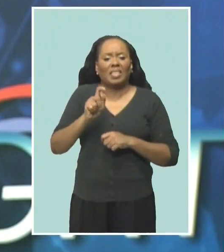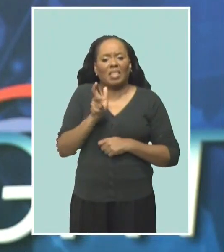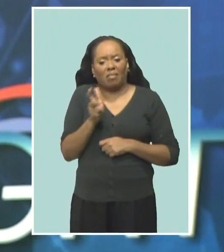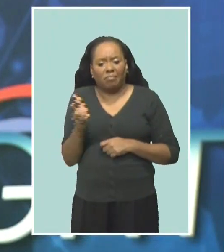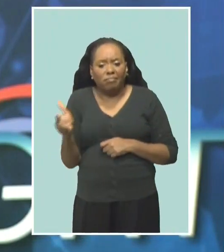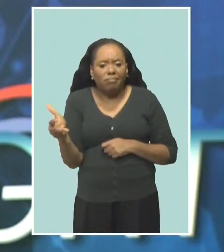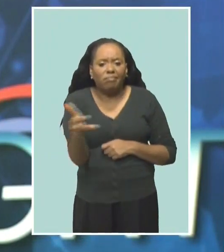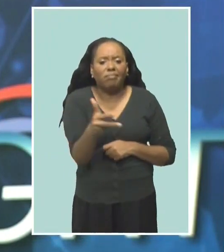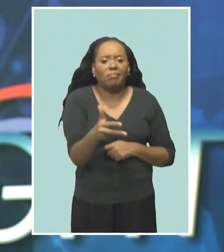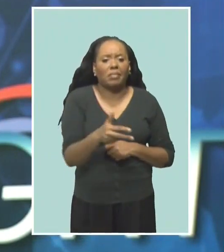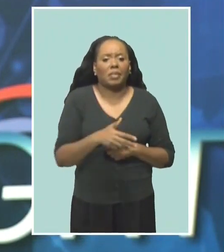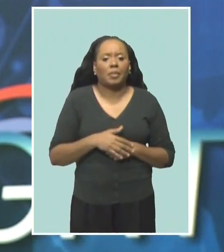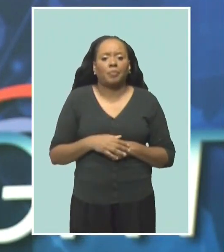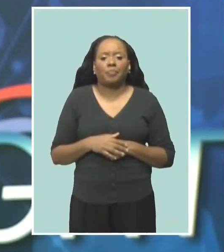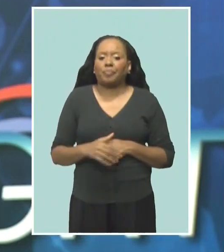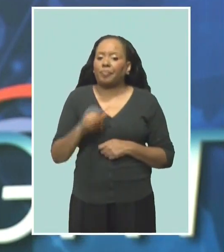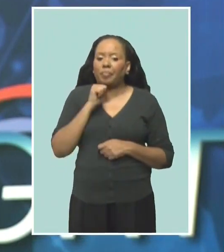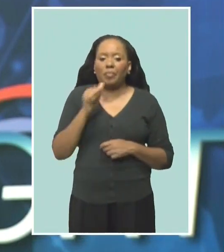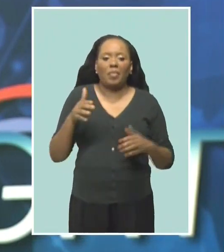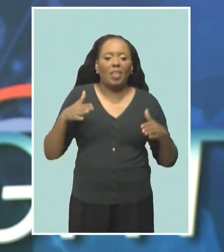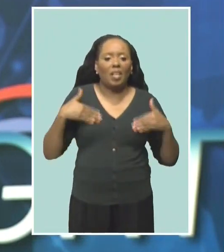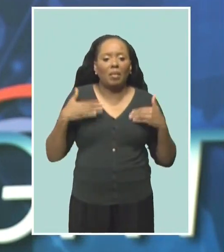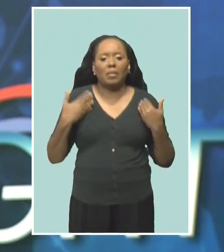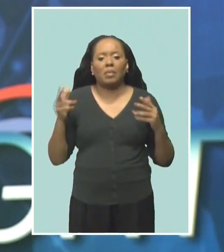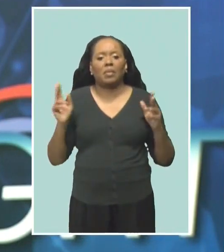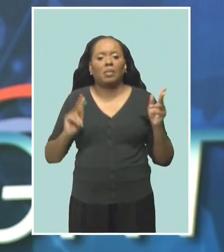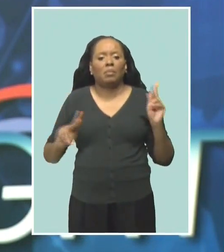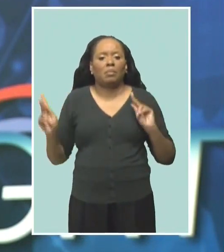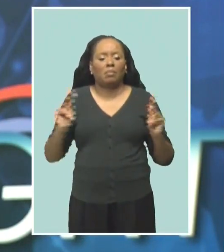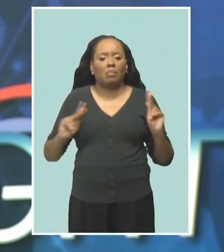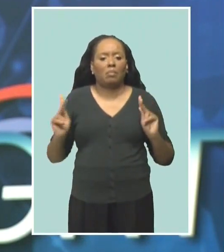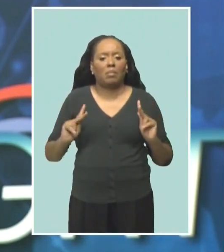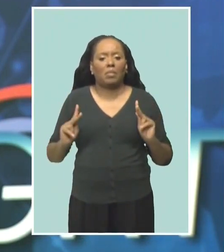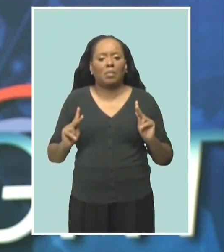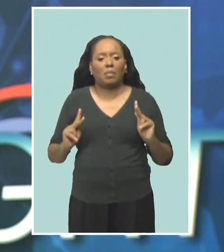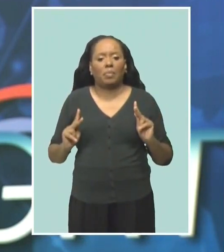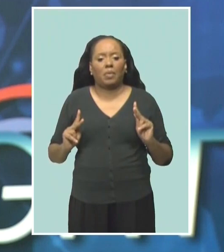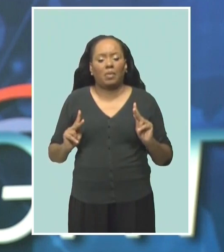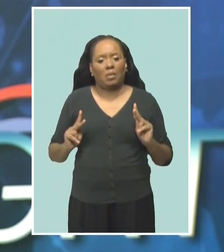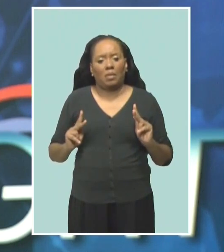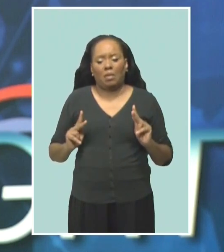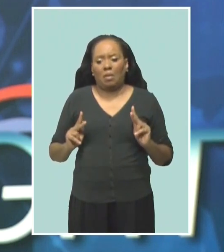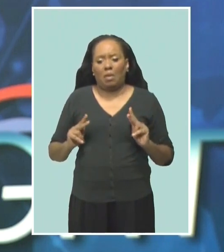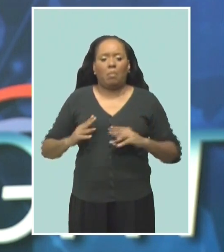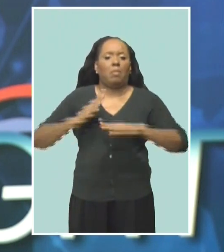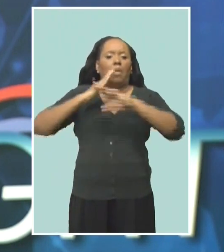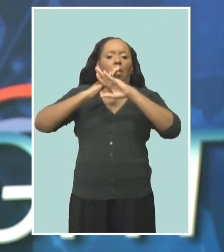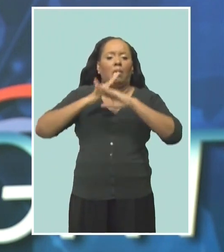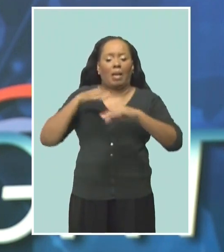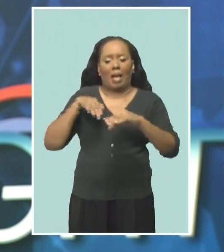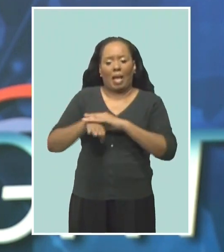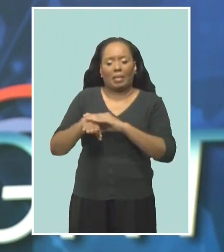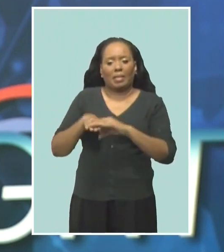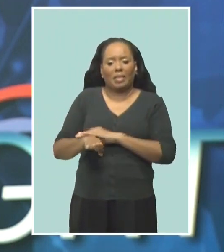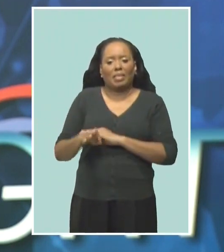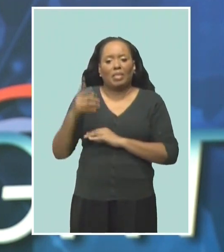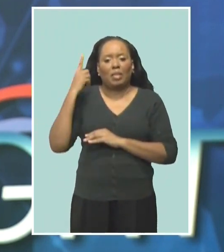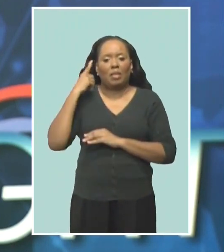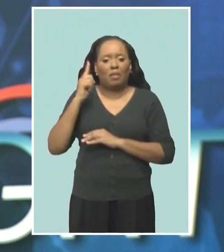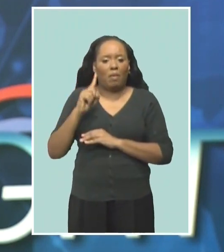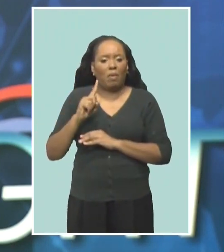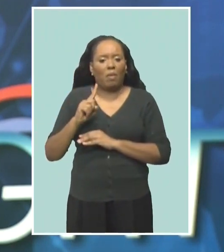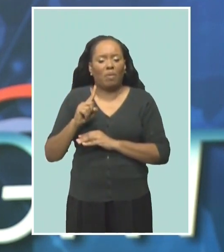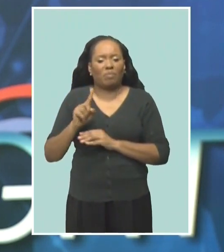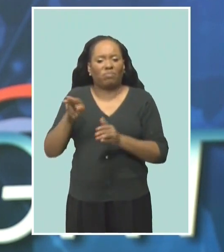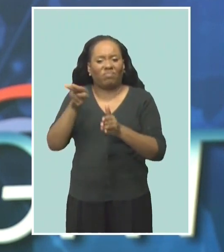A is also unhappy with what it deems to be disrespectful parking blocking access to the Westbury Cemetery. Mr. Padmore says